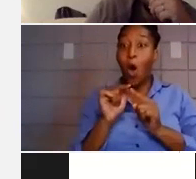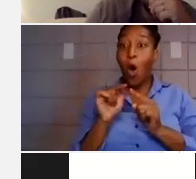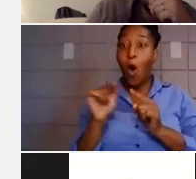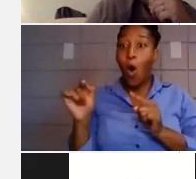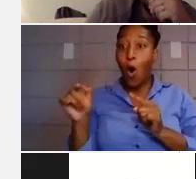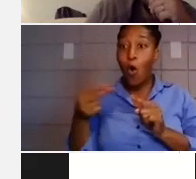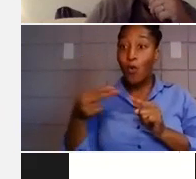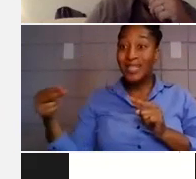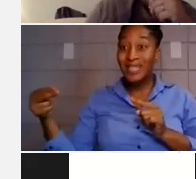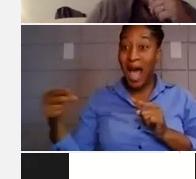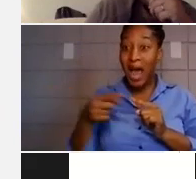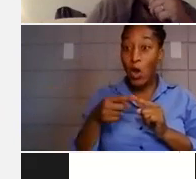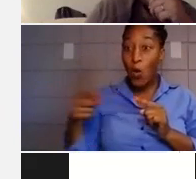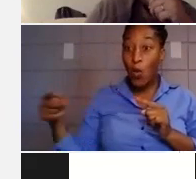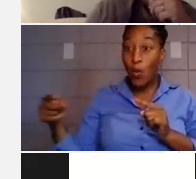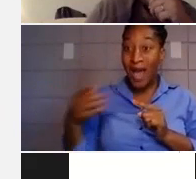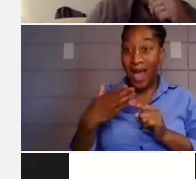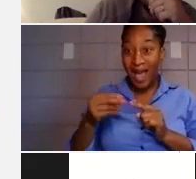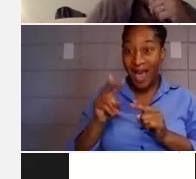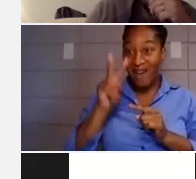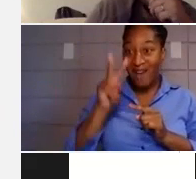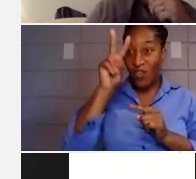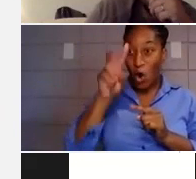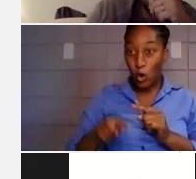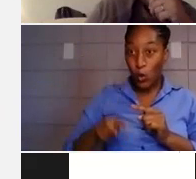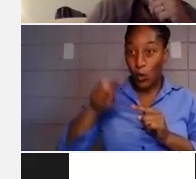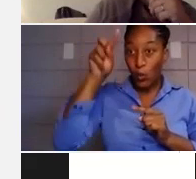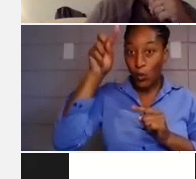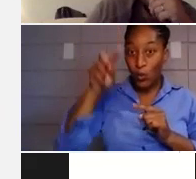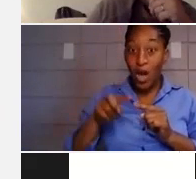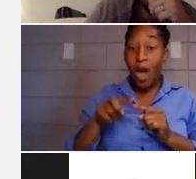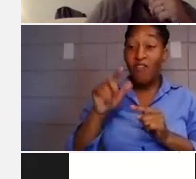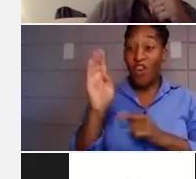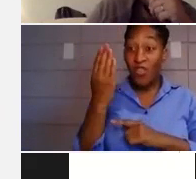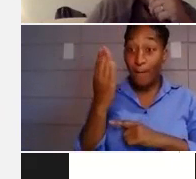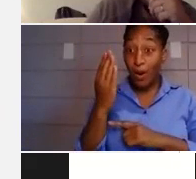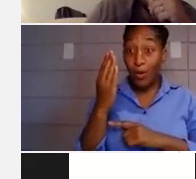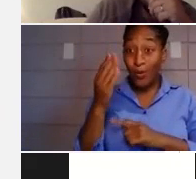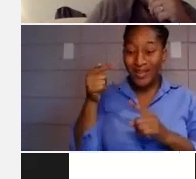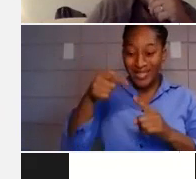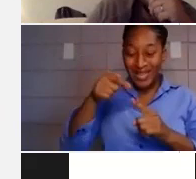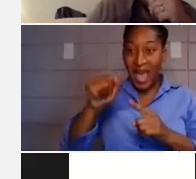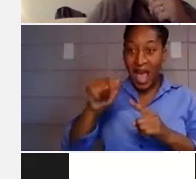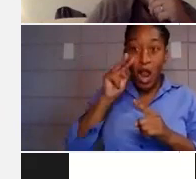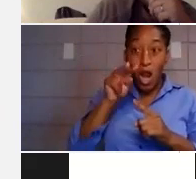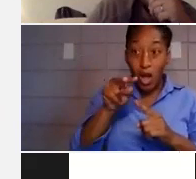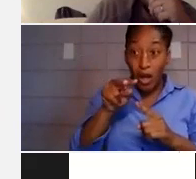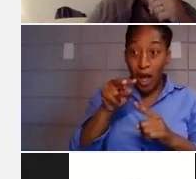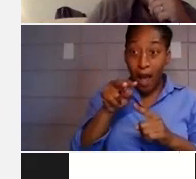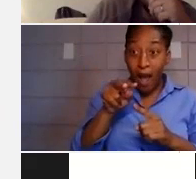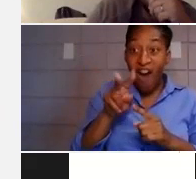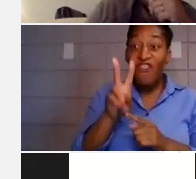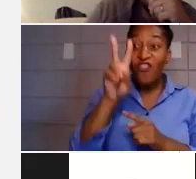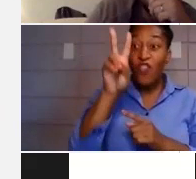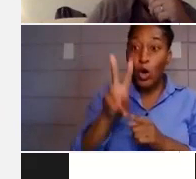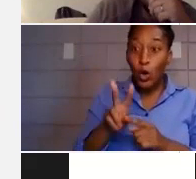object, we can look at just the vertical motion by itself and just the horizontal motion by